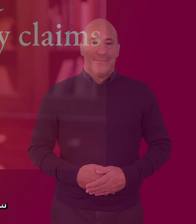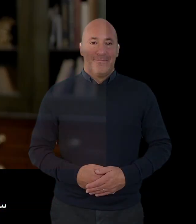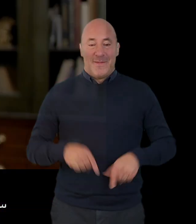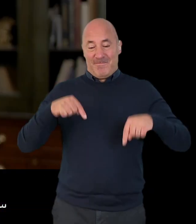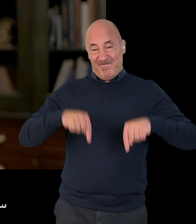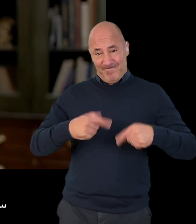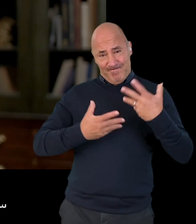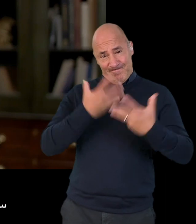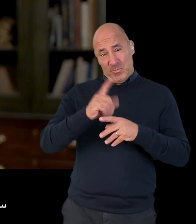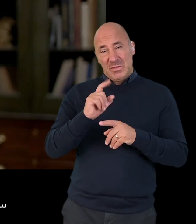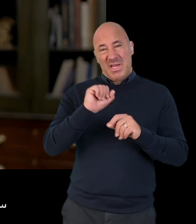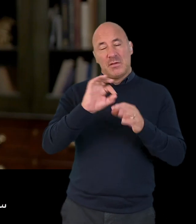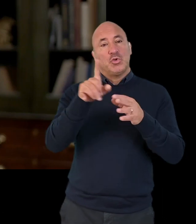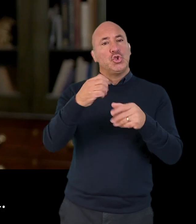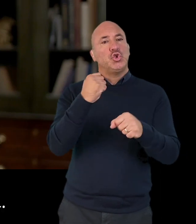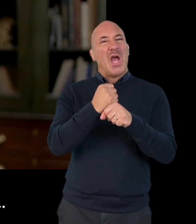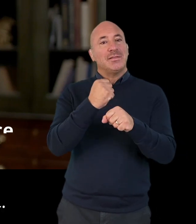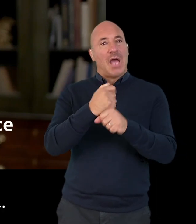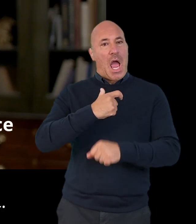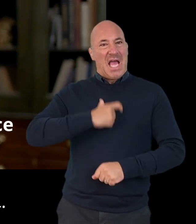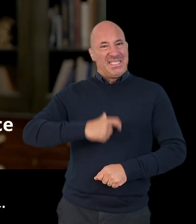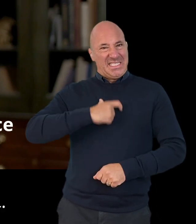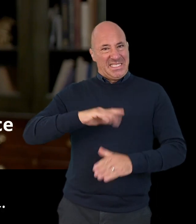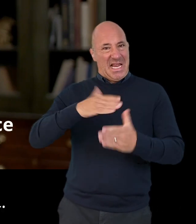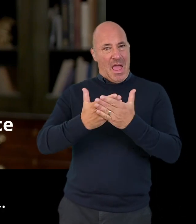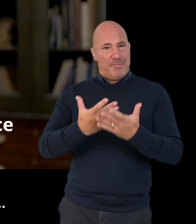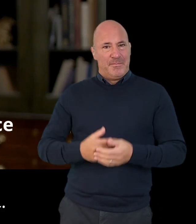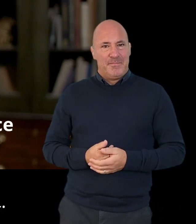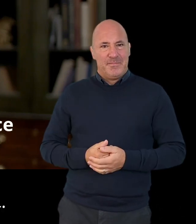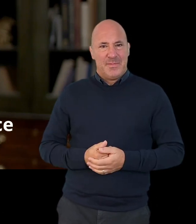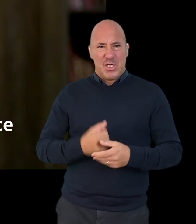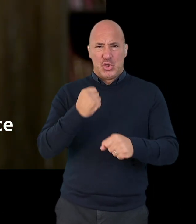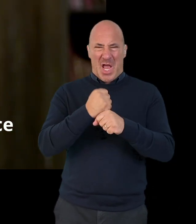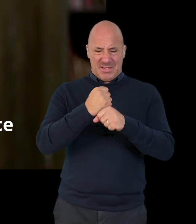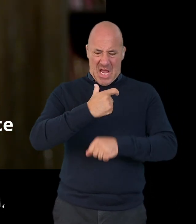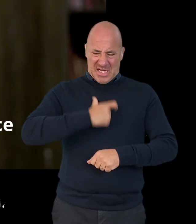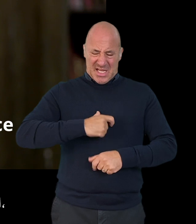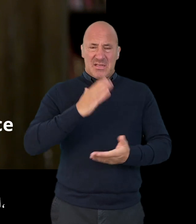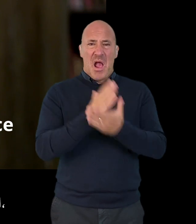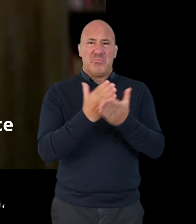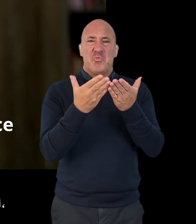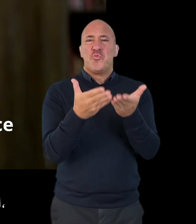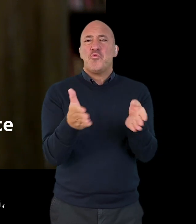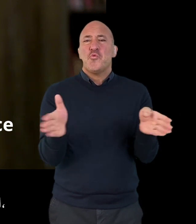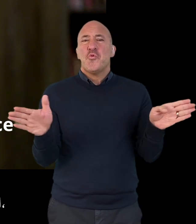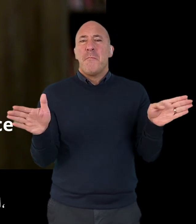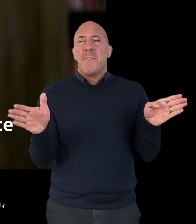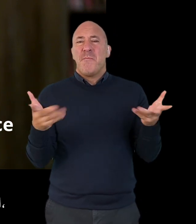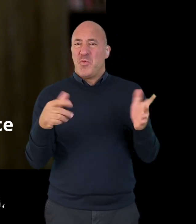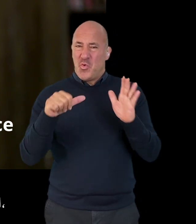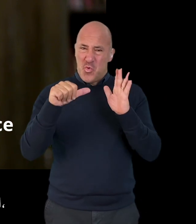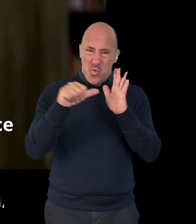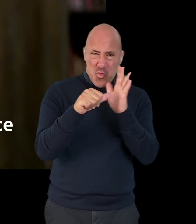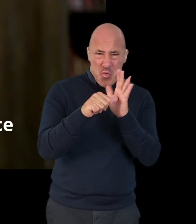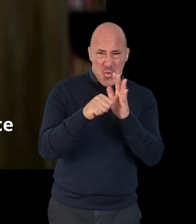We're going to talk specifically about gender identity claims now. Gender identity has a huge